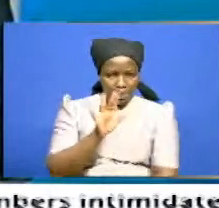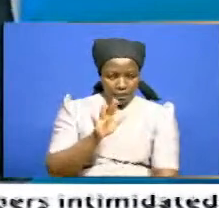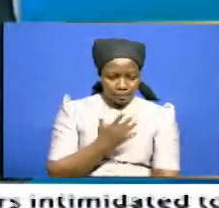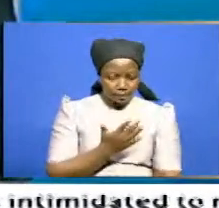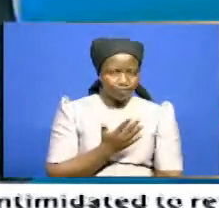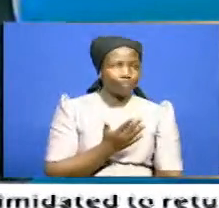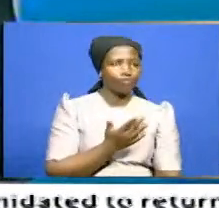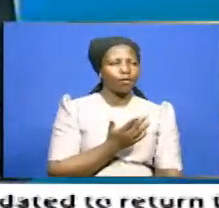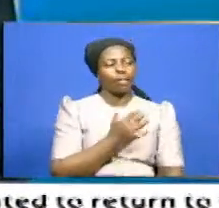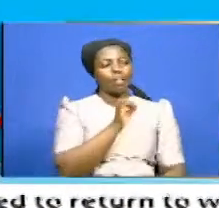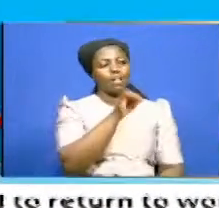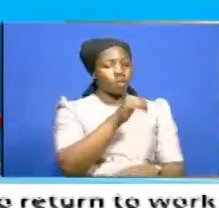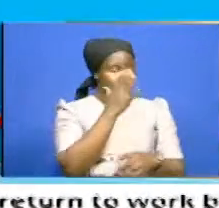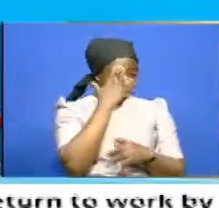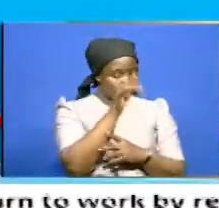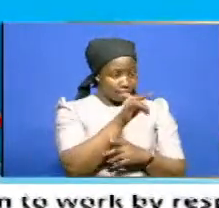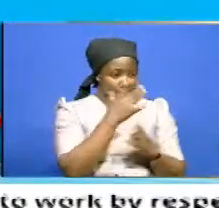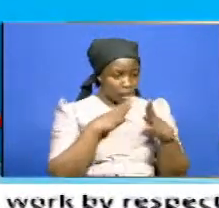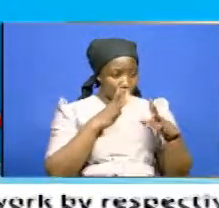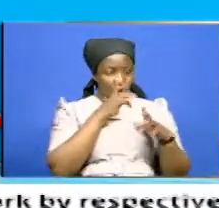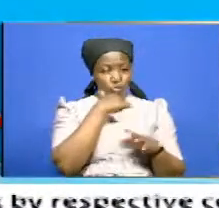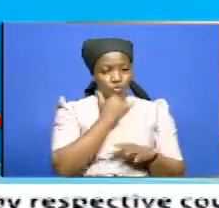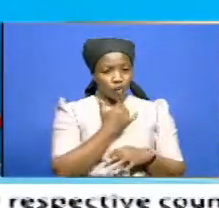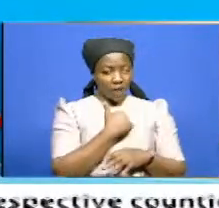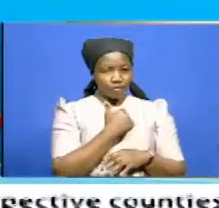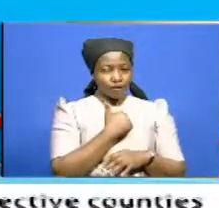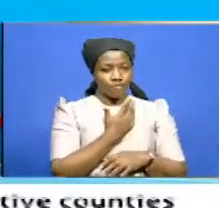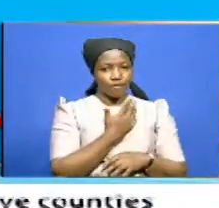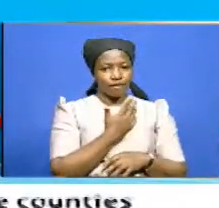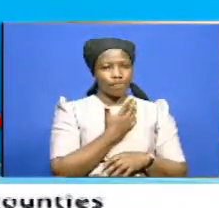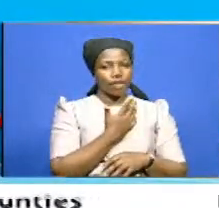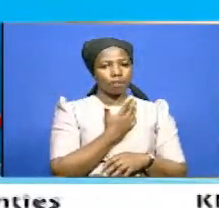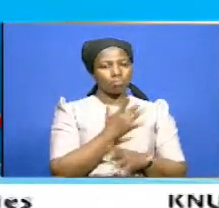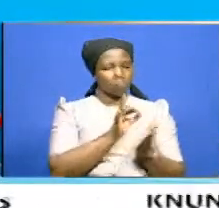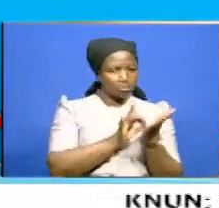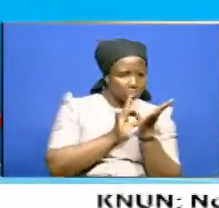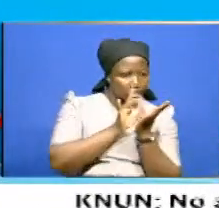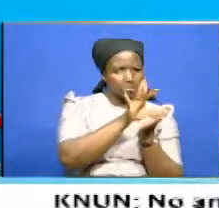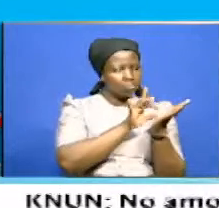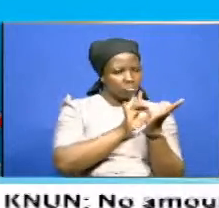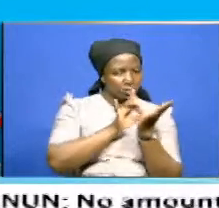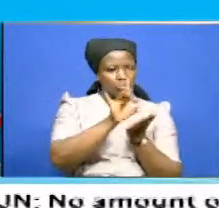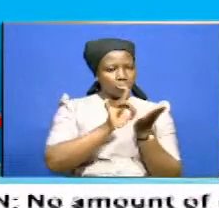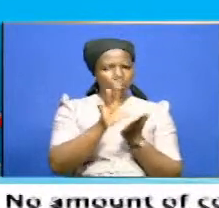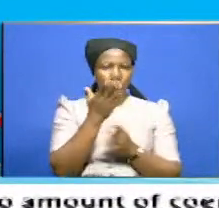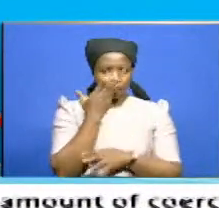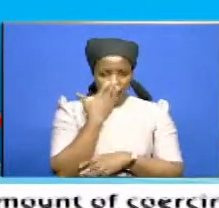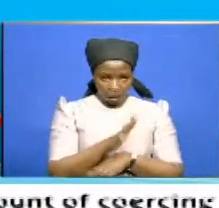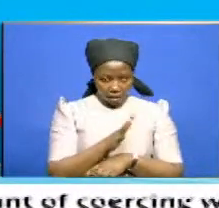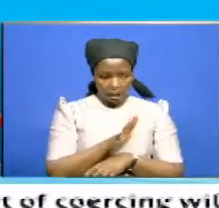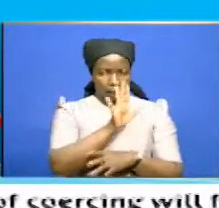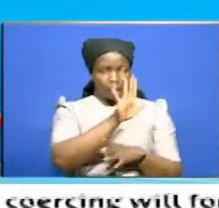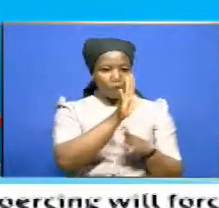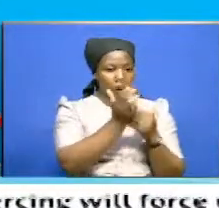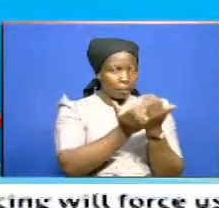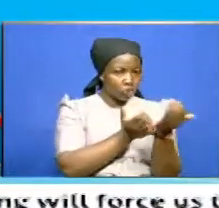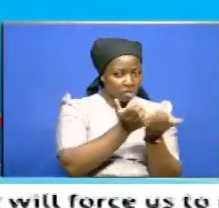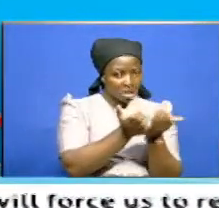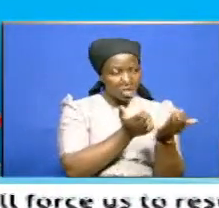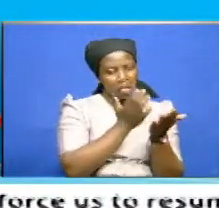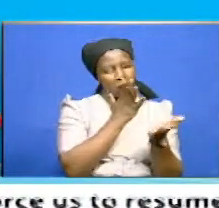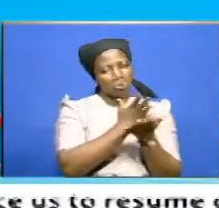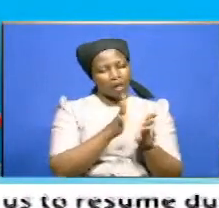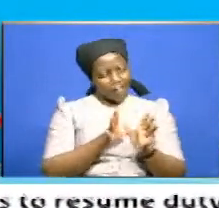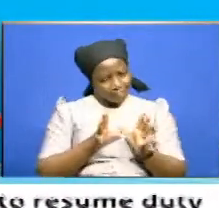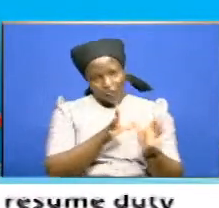And, for those people who have been laid off, whose businesses, have been forced